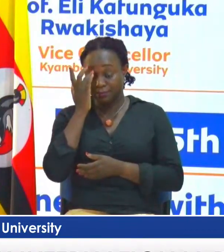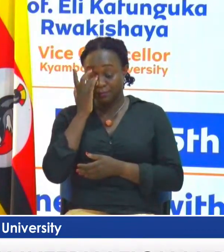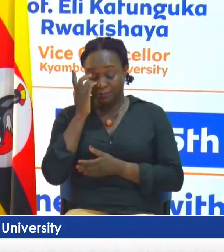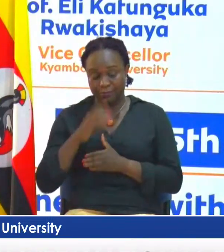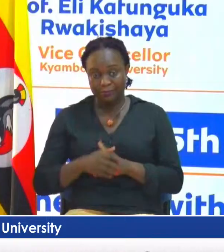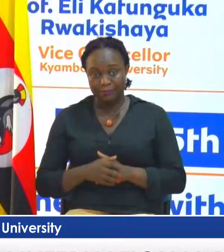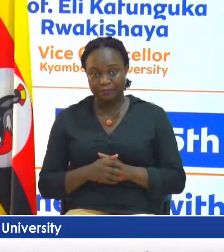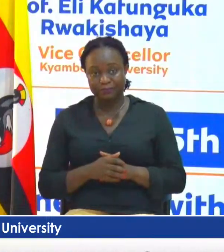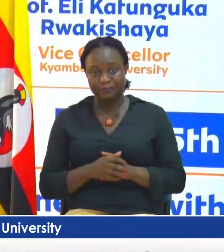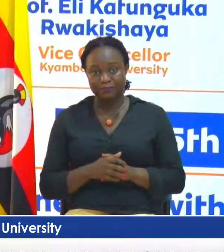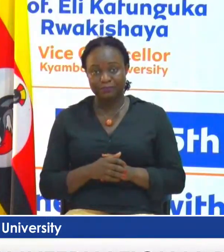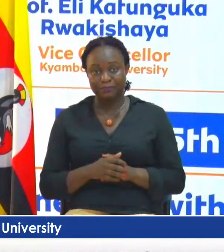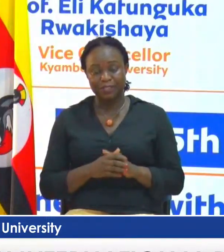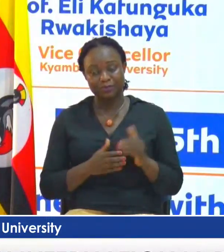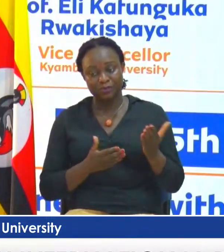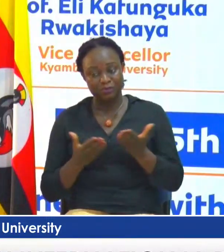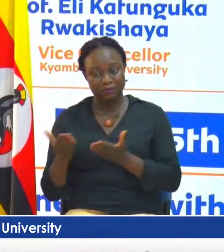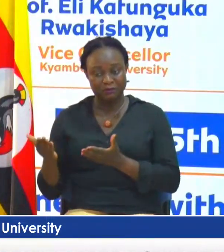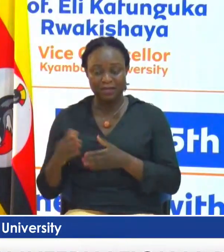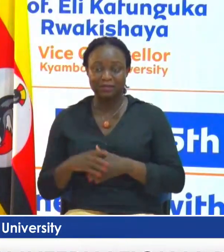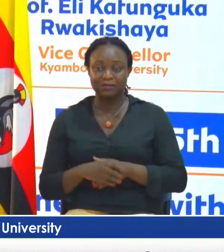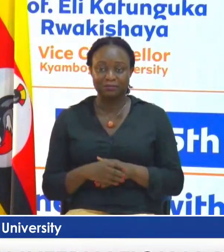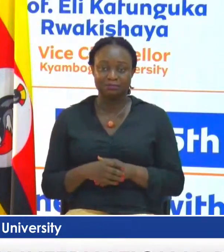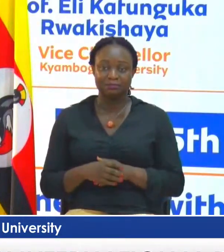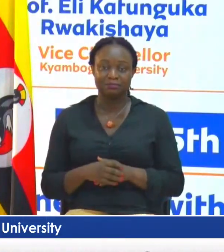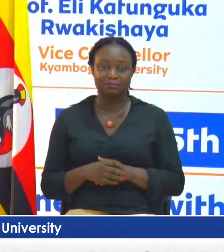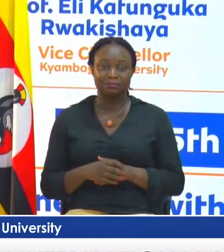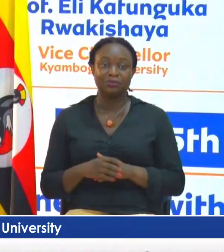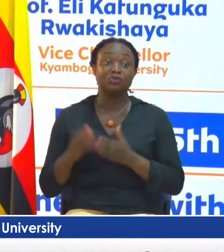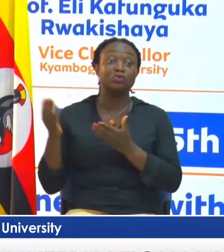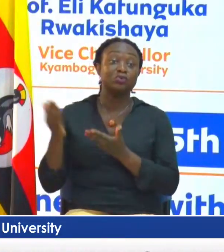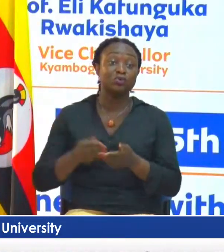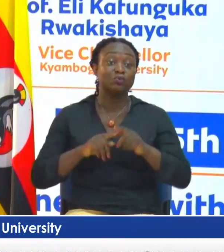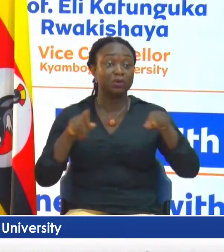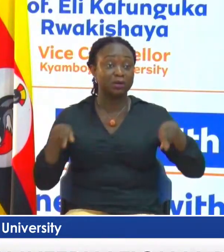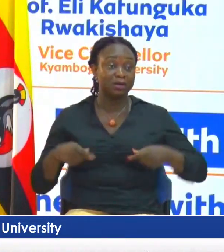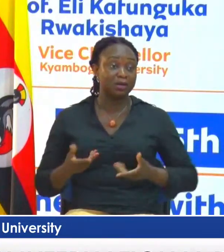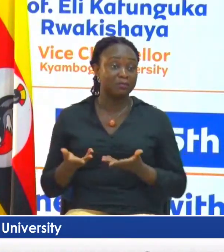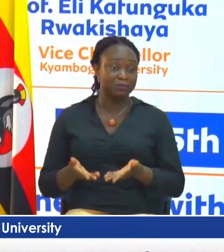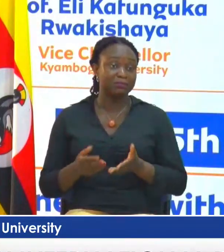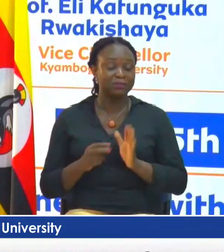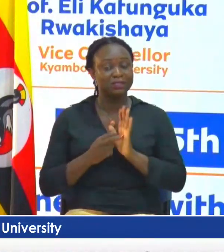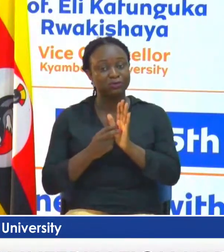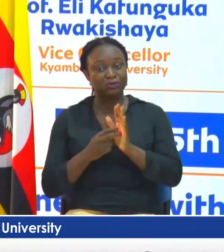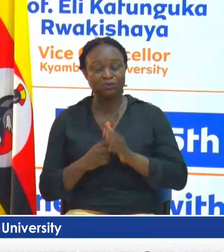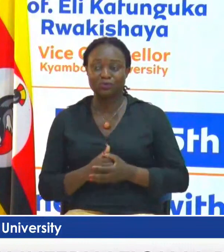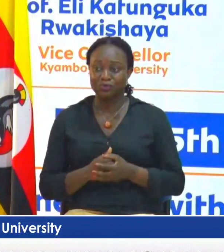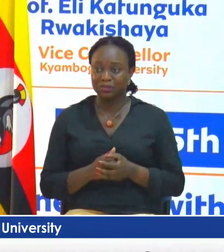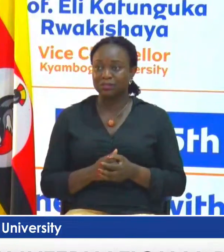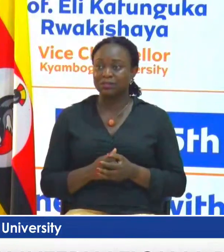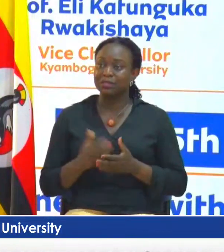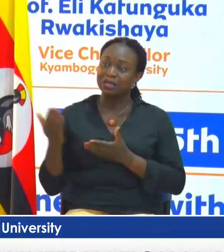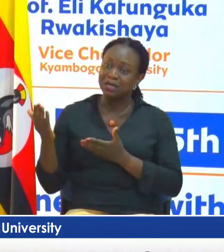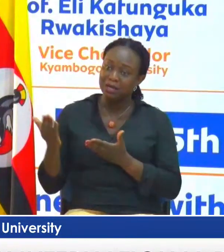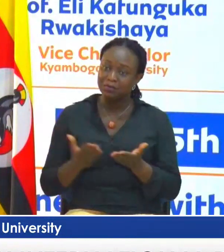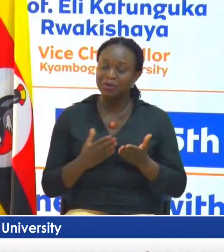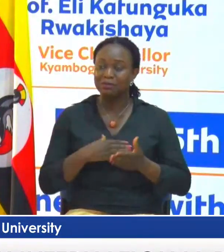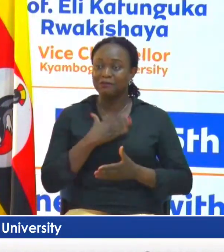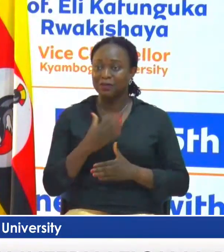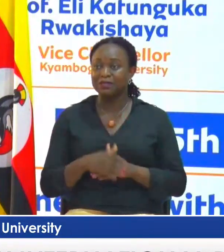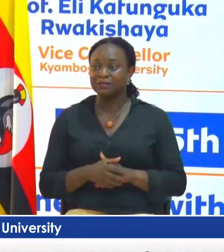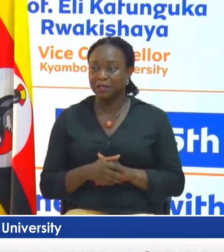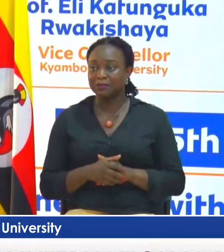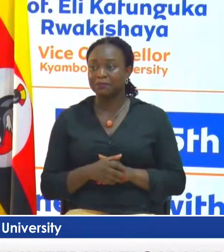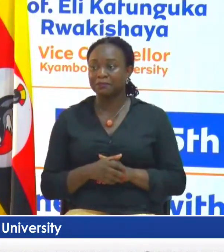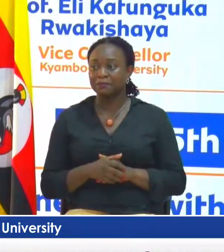and say a thing or two. Welcome us here and introduce and welcome the visitor and anything else that you